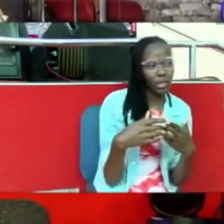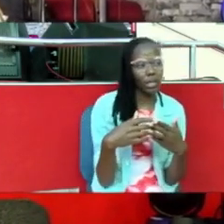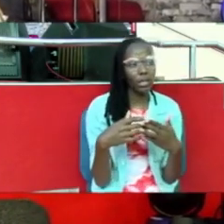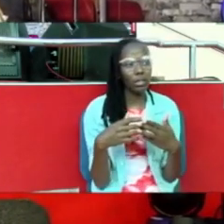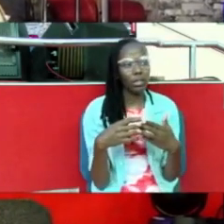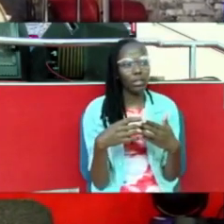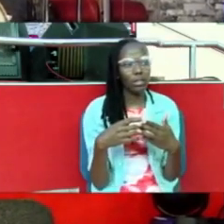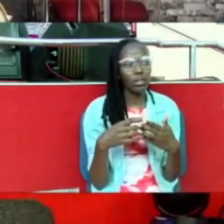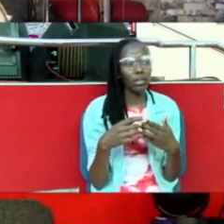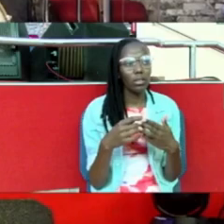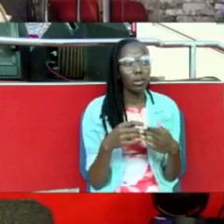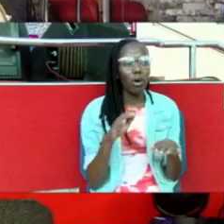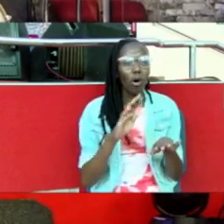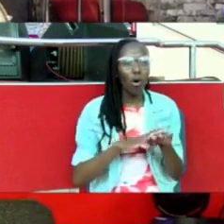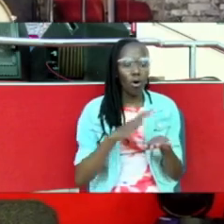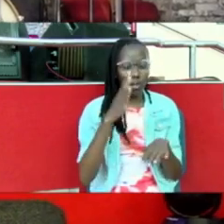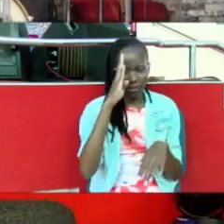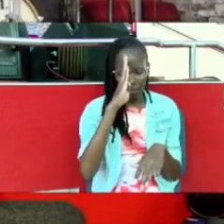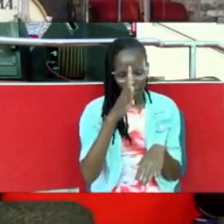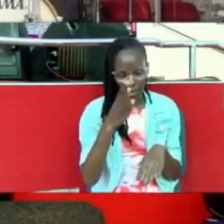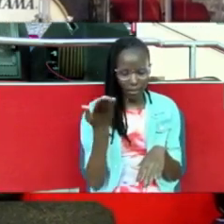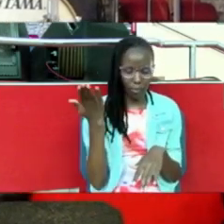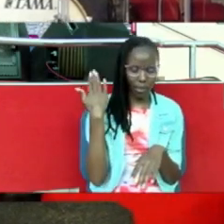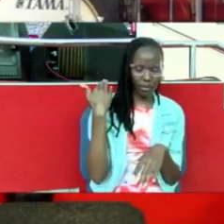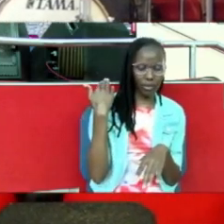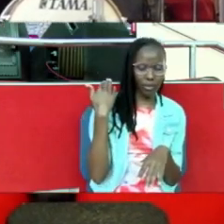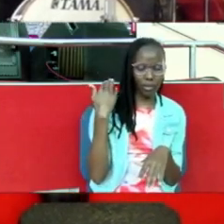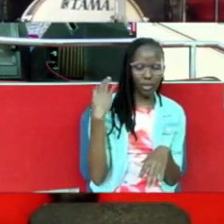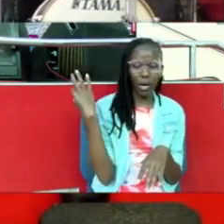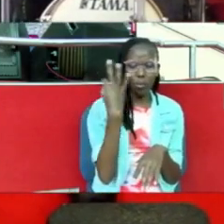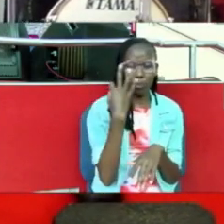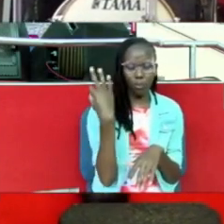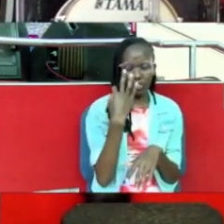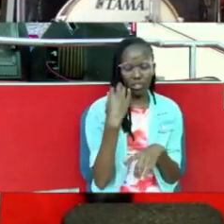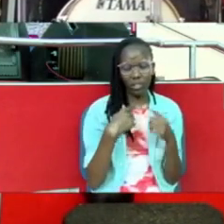And as on Sunday, the speaker was speaking to us